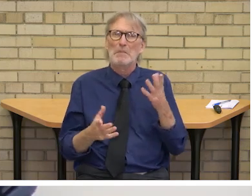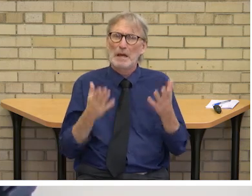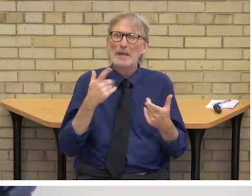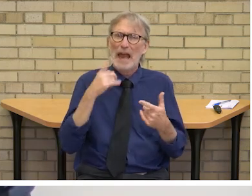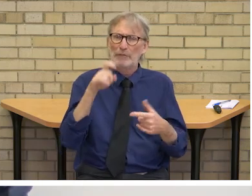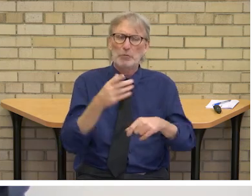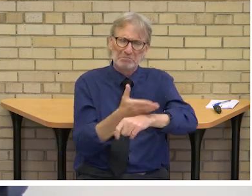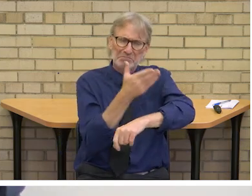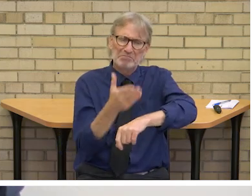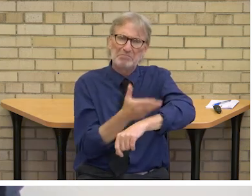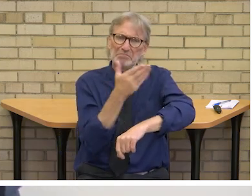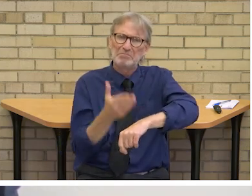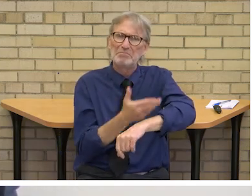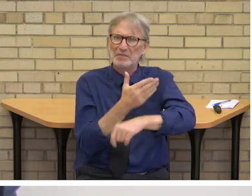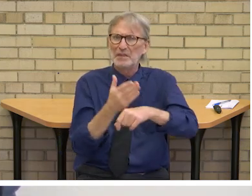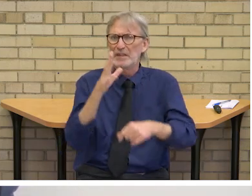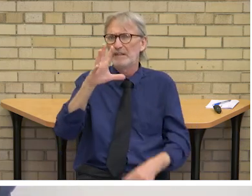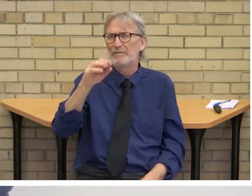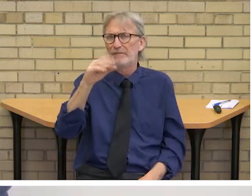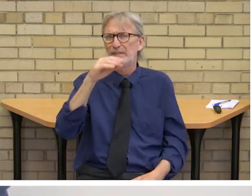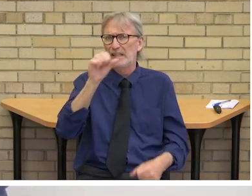project needed out in that time frame.